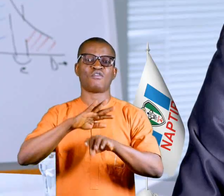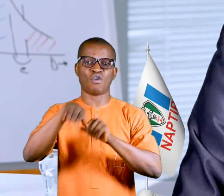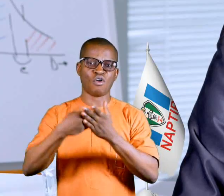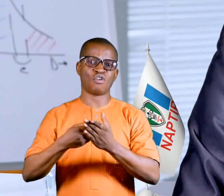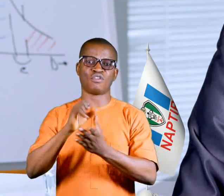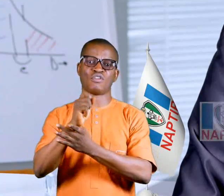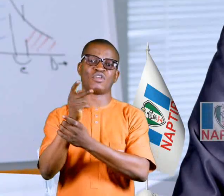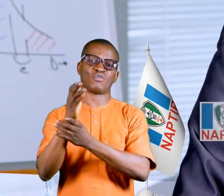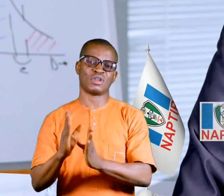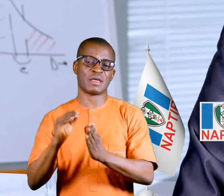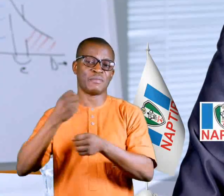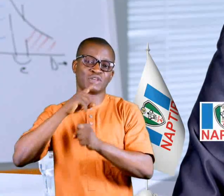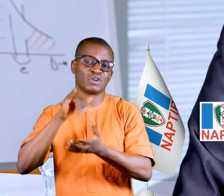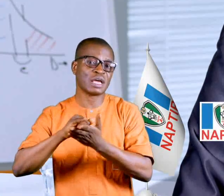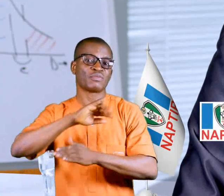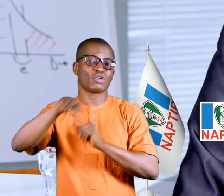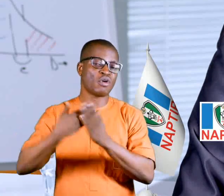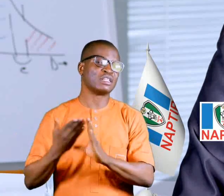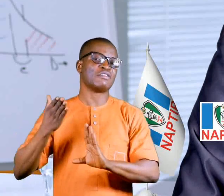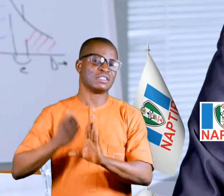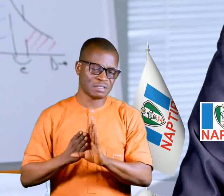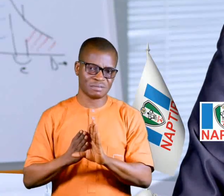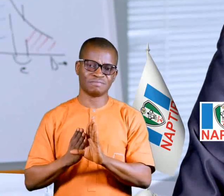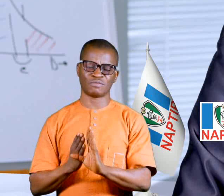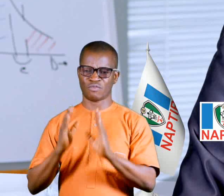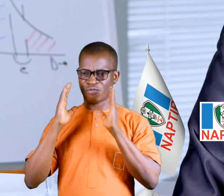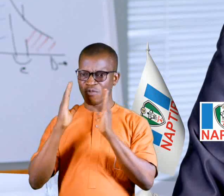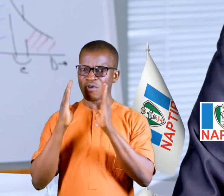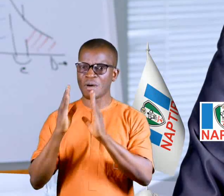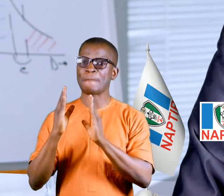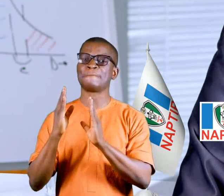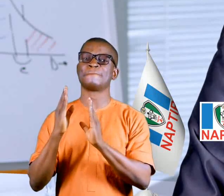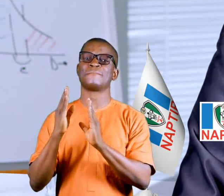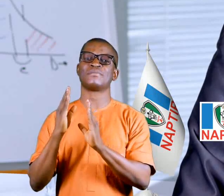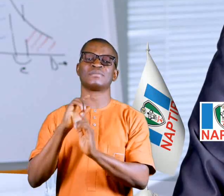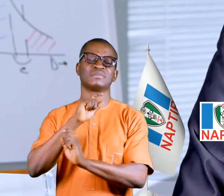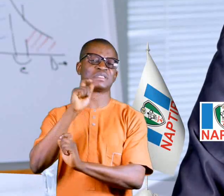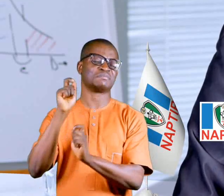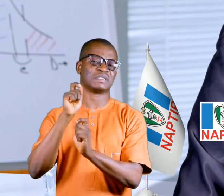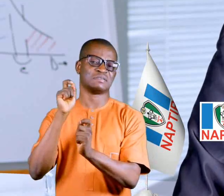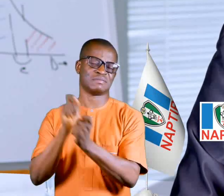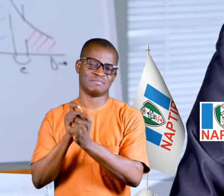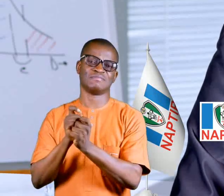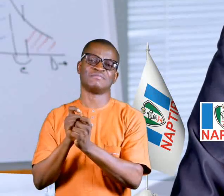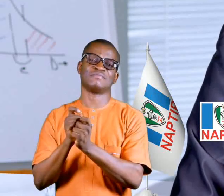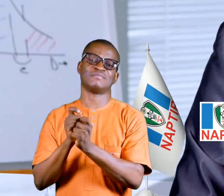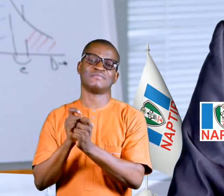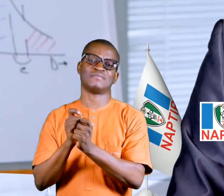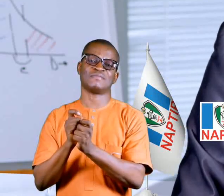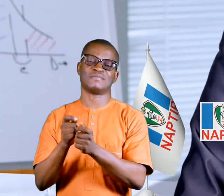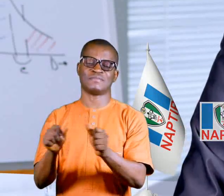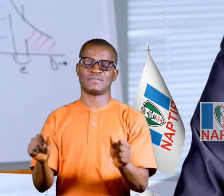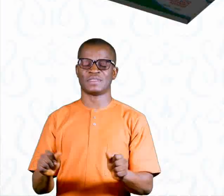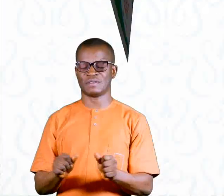in making sure that all interventions are effectively channeled to the proper